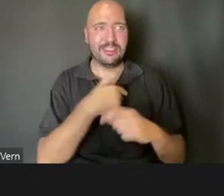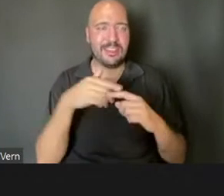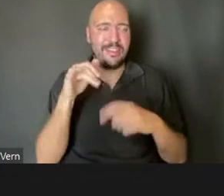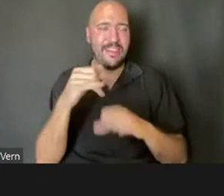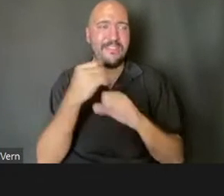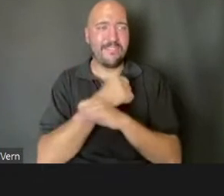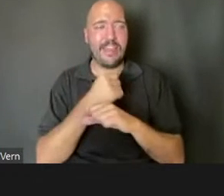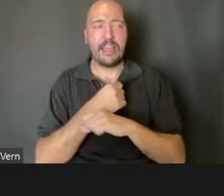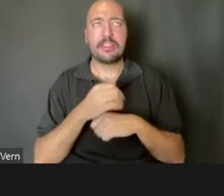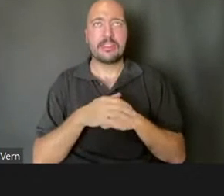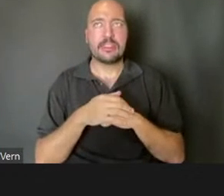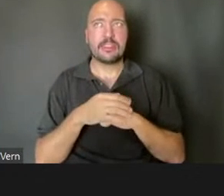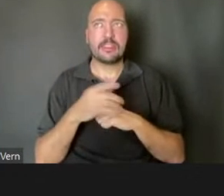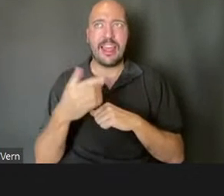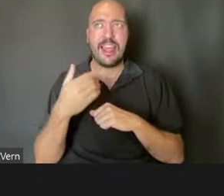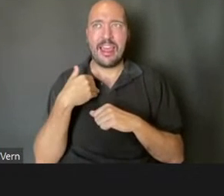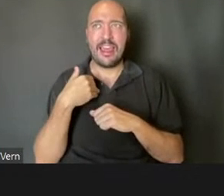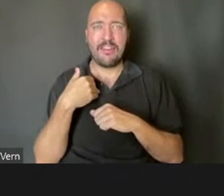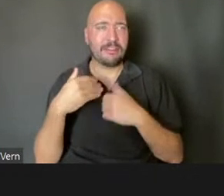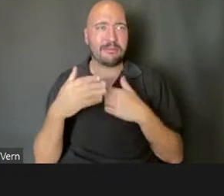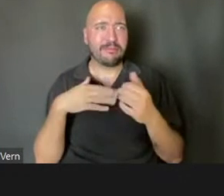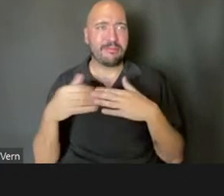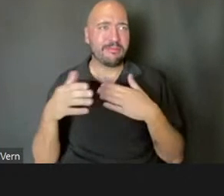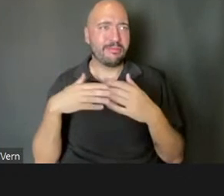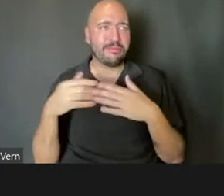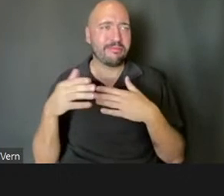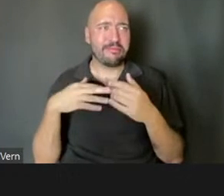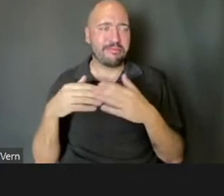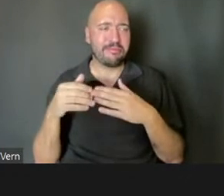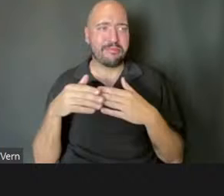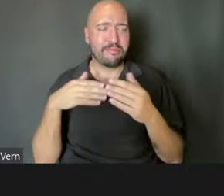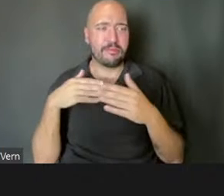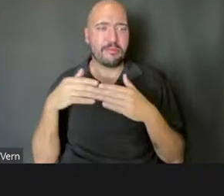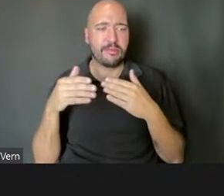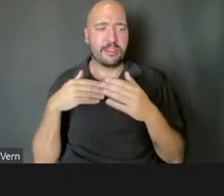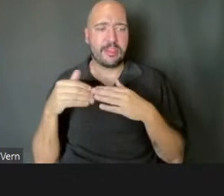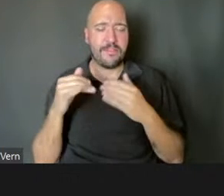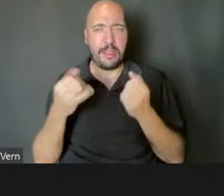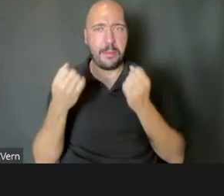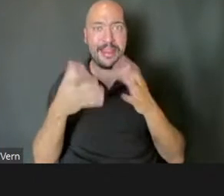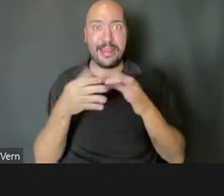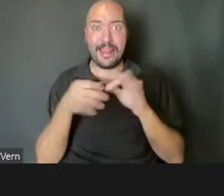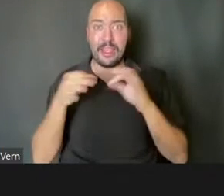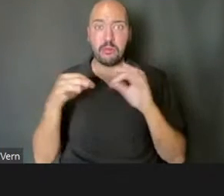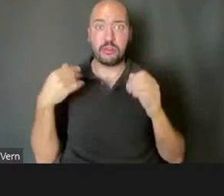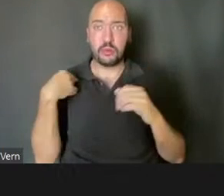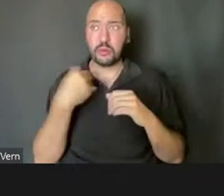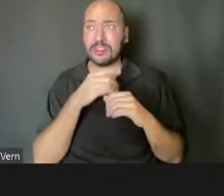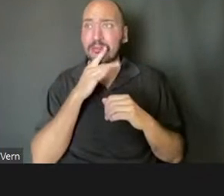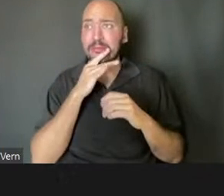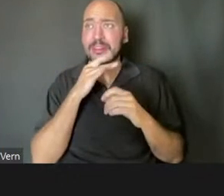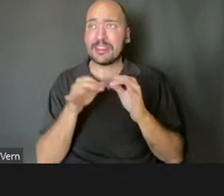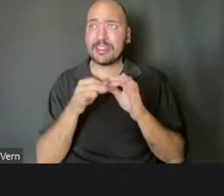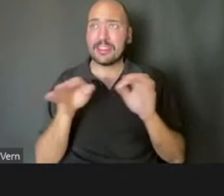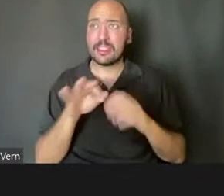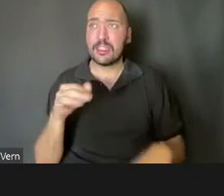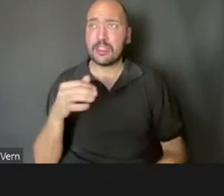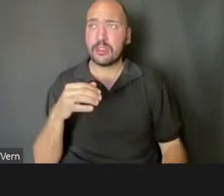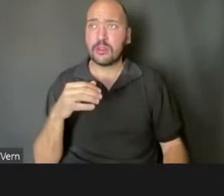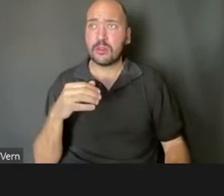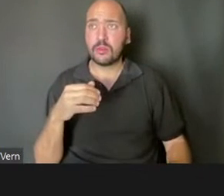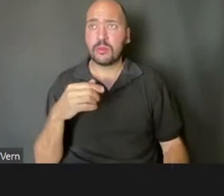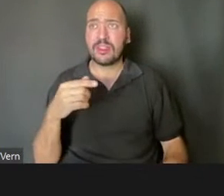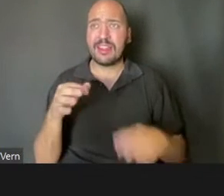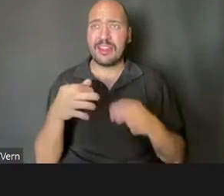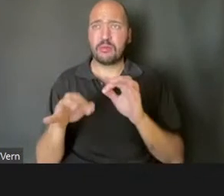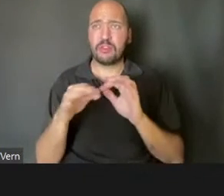is irrespective of the many languages we speak, the languages which come to us